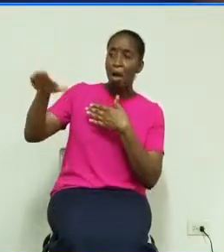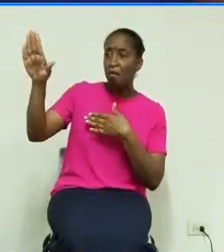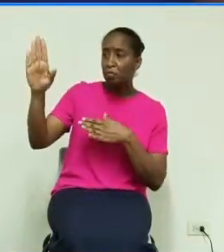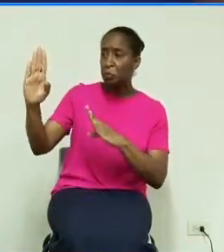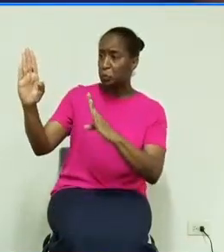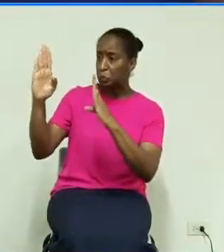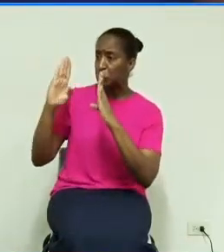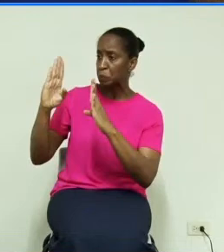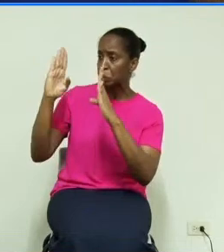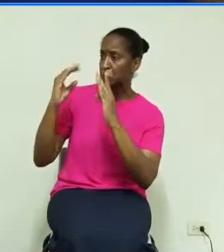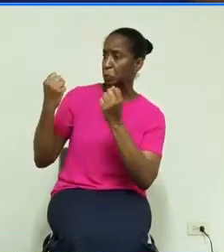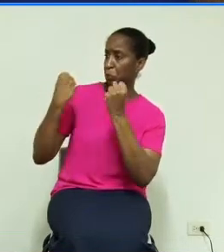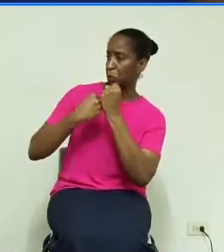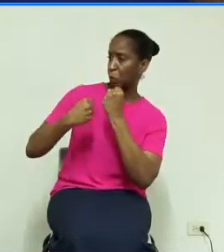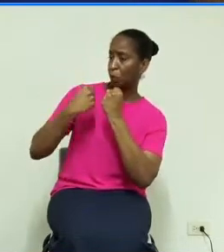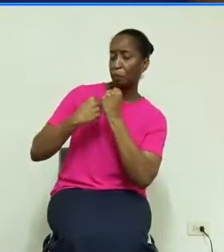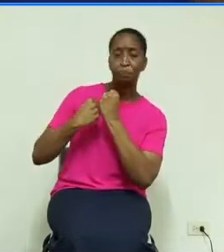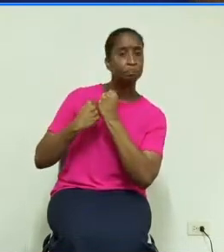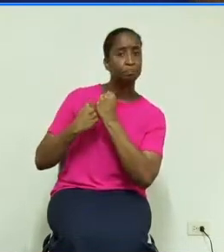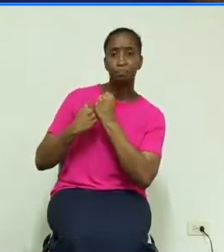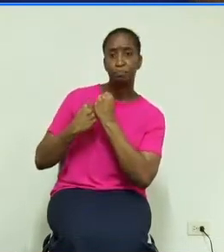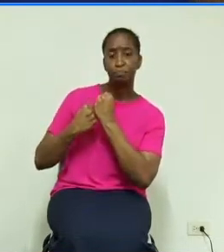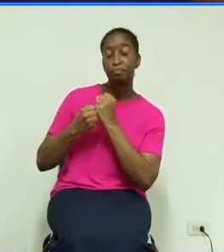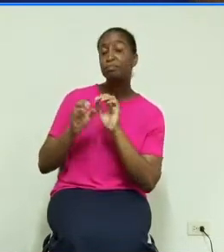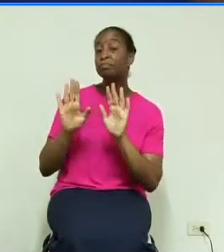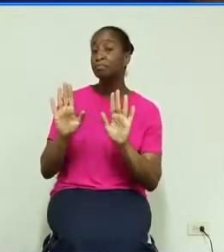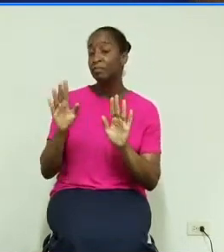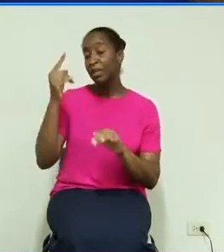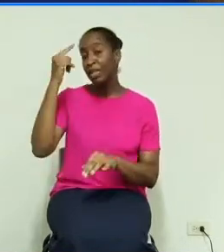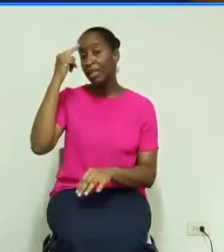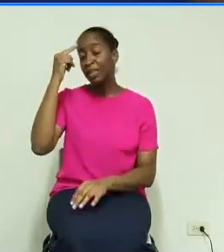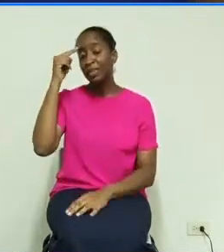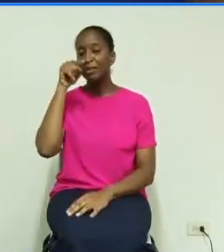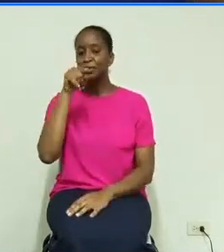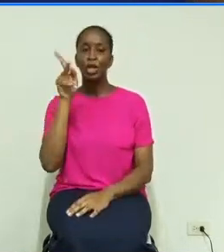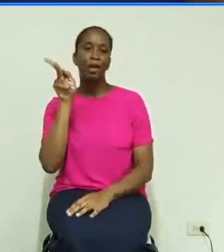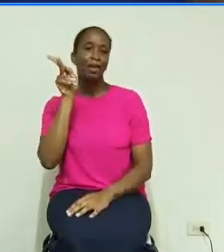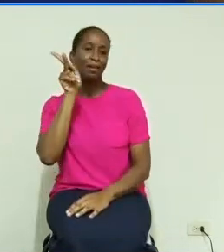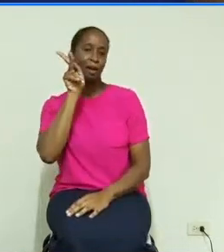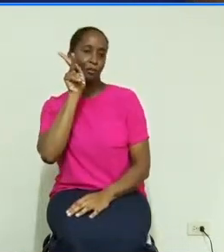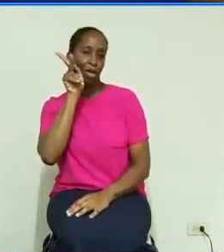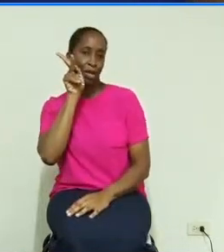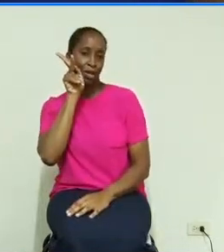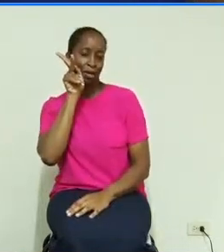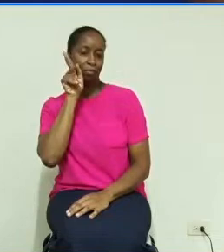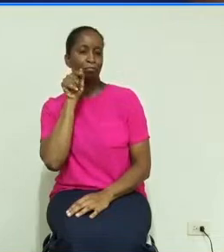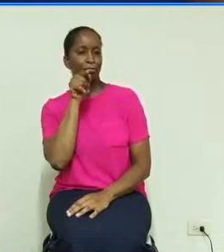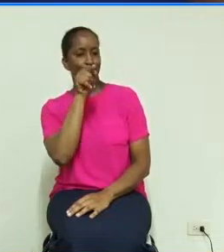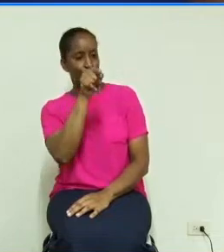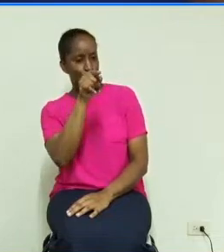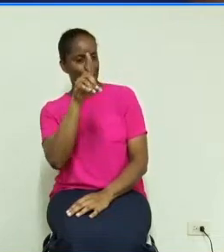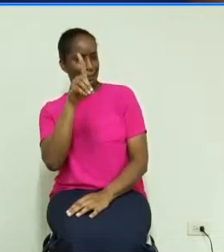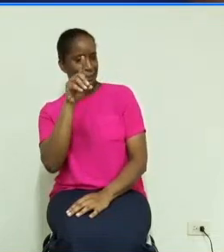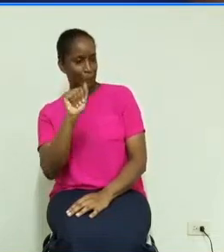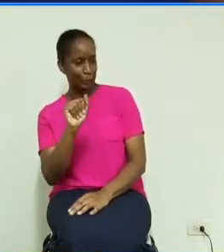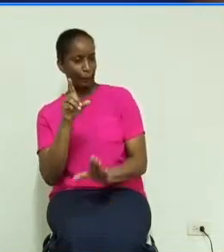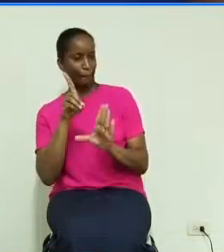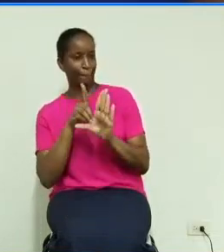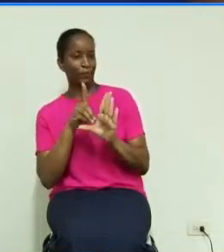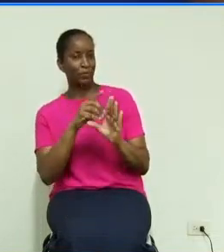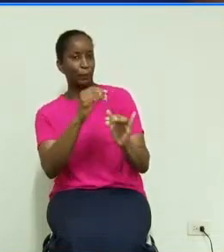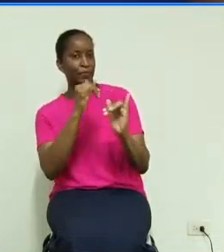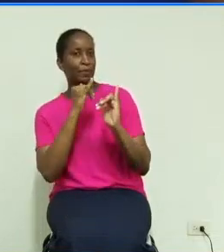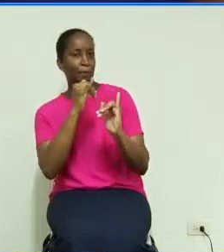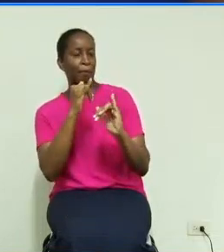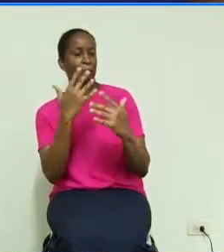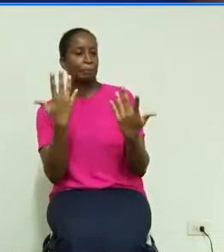me, who speaks like me, who comes from my area, they may be more interested in hearing from me. And therefore, that